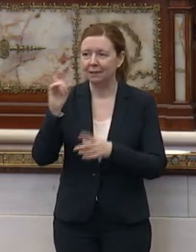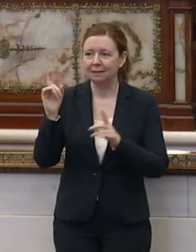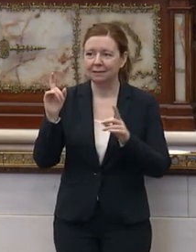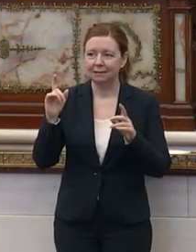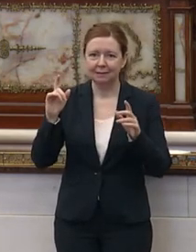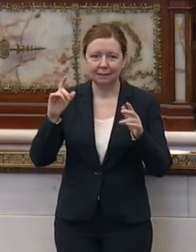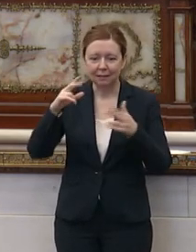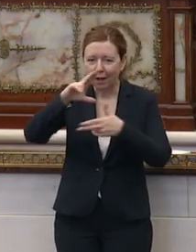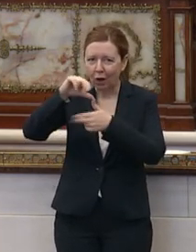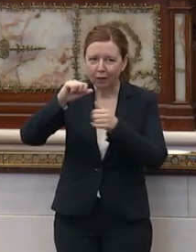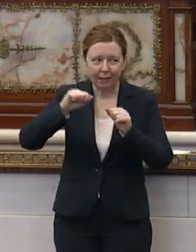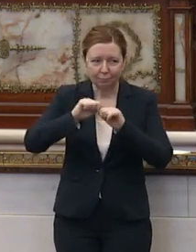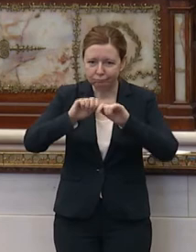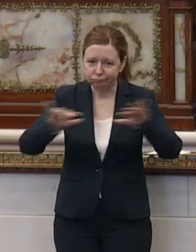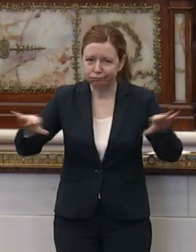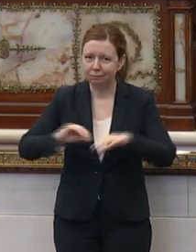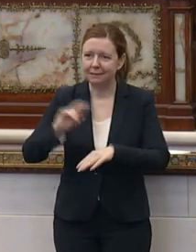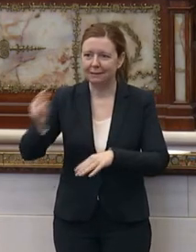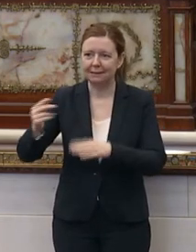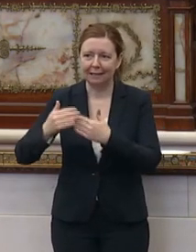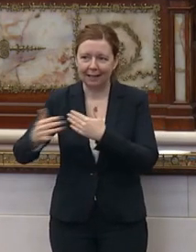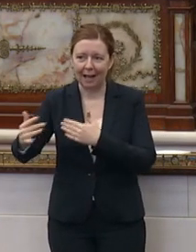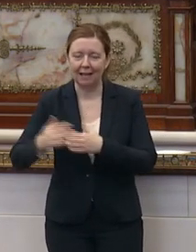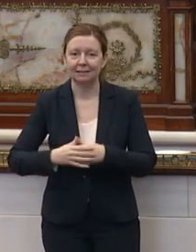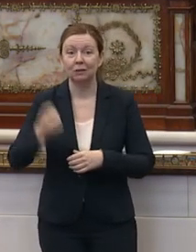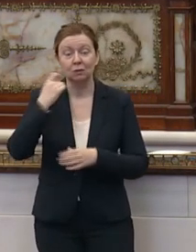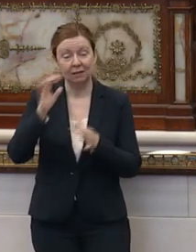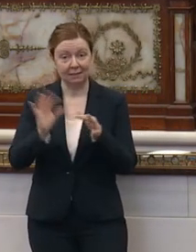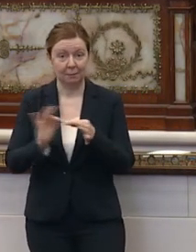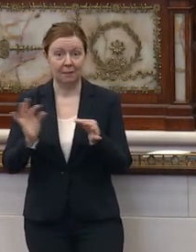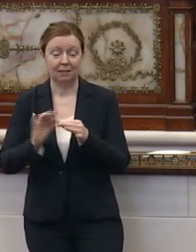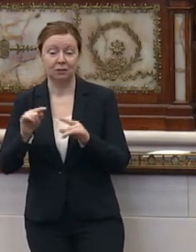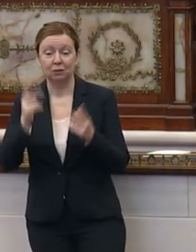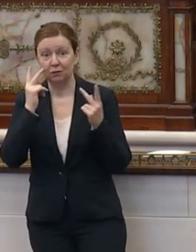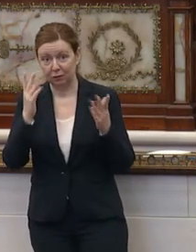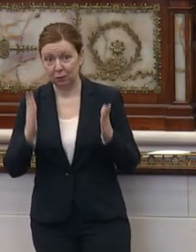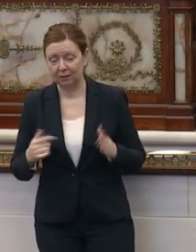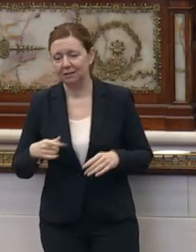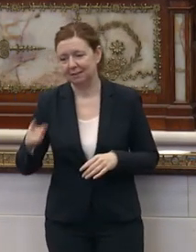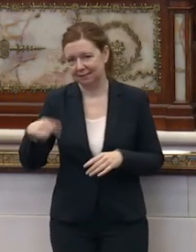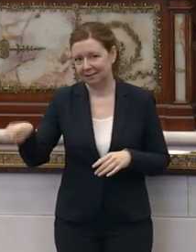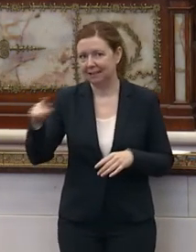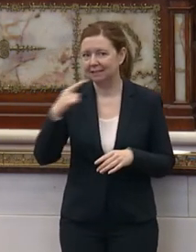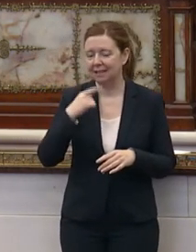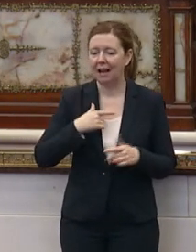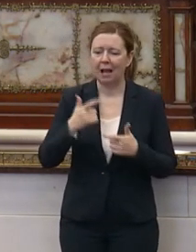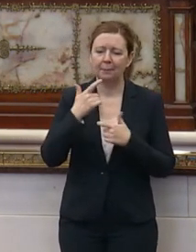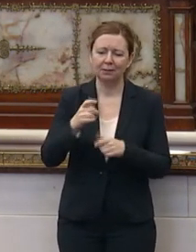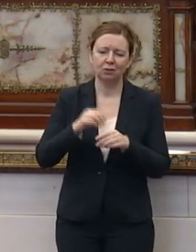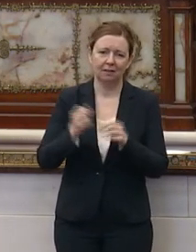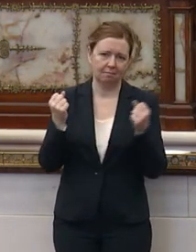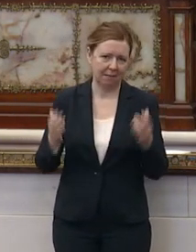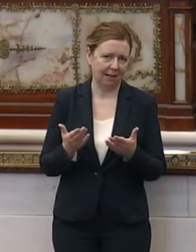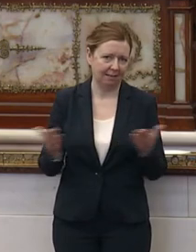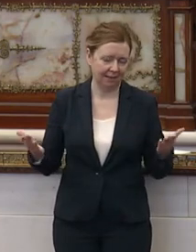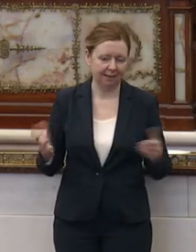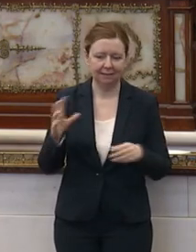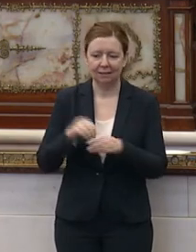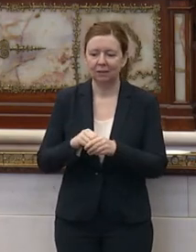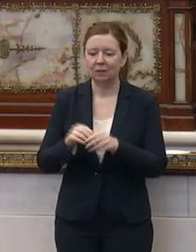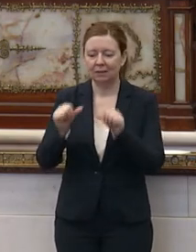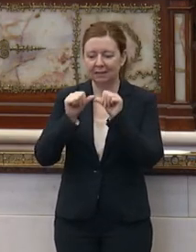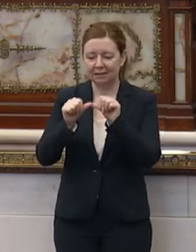like a hurricane in his second act. In his recent message to viewers, he said, "I'm interested in a lot of things,